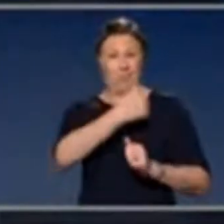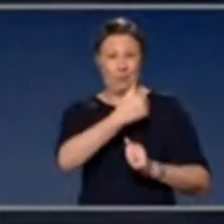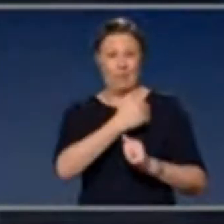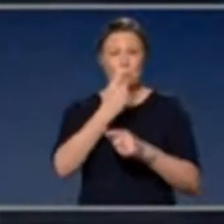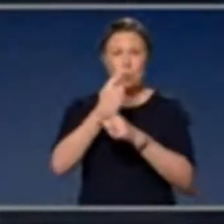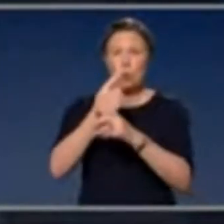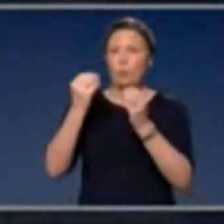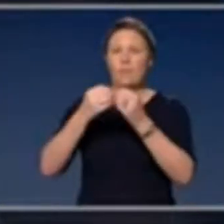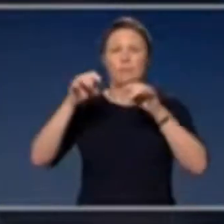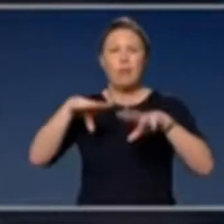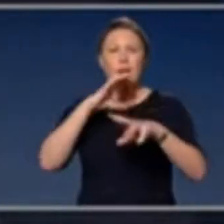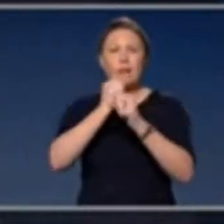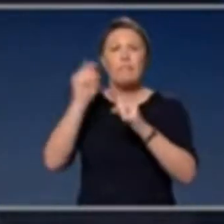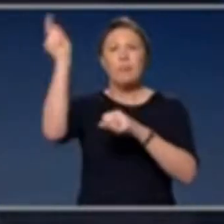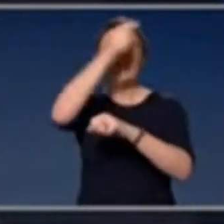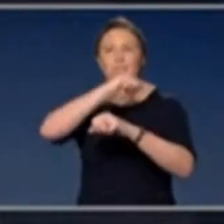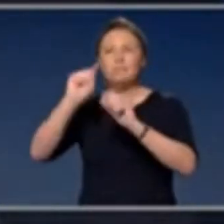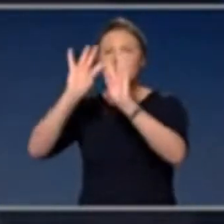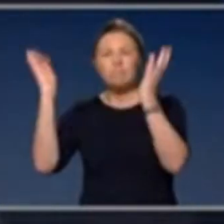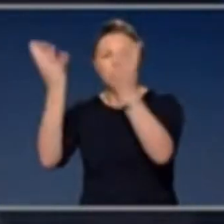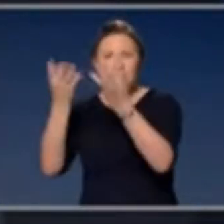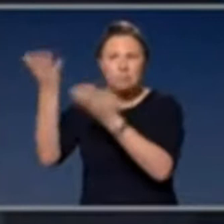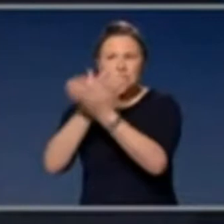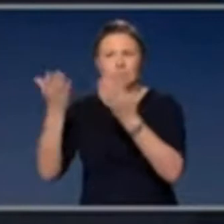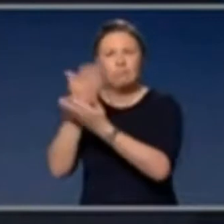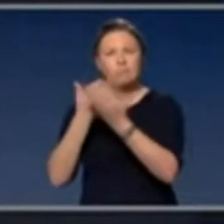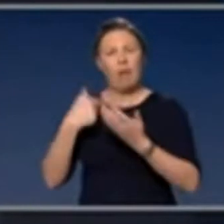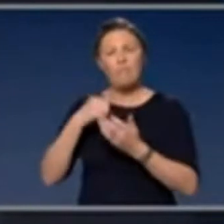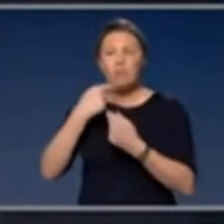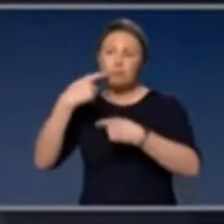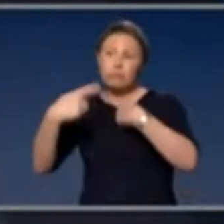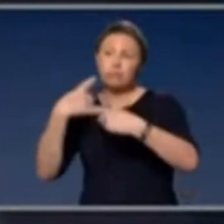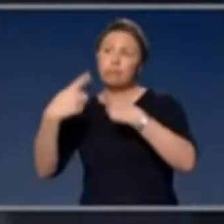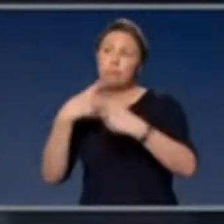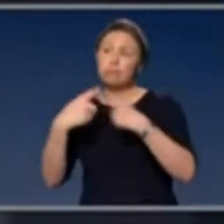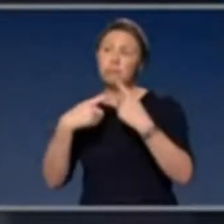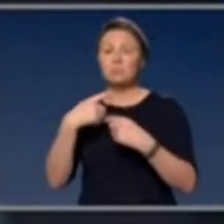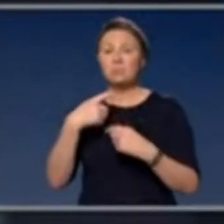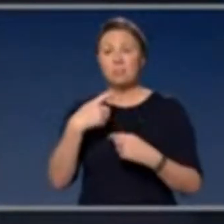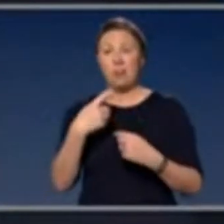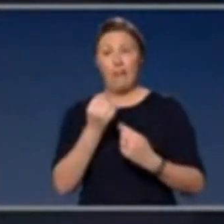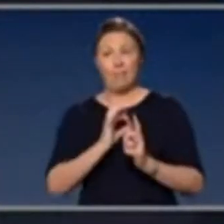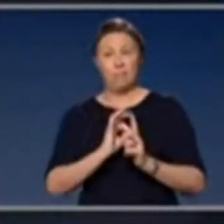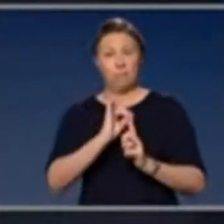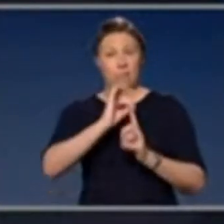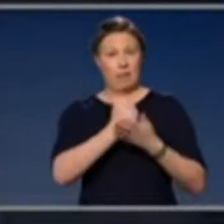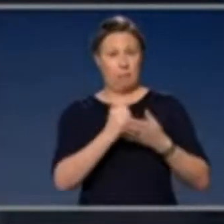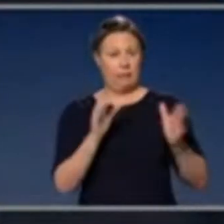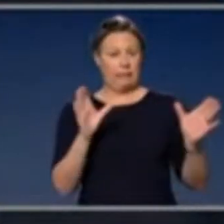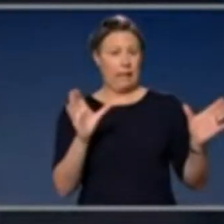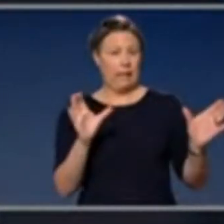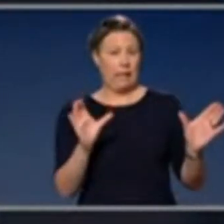ago, there was that definite sense and driven by the data of an improved